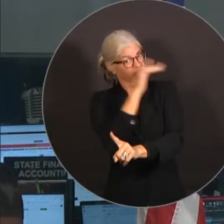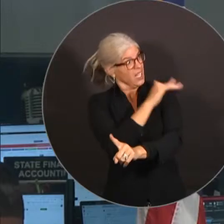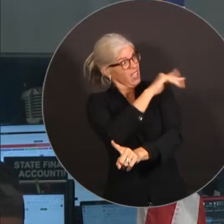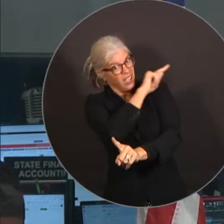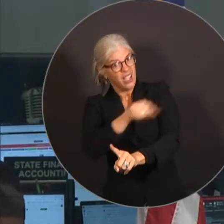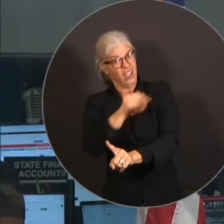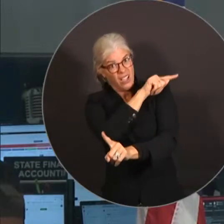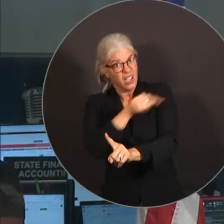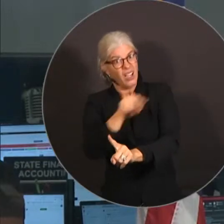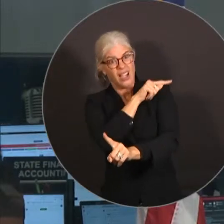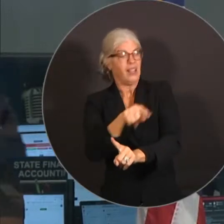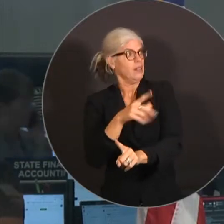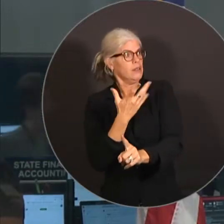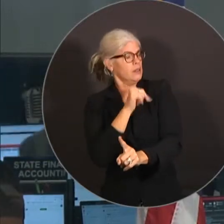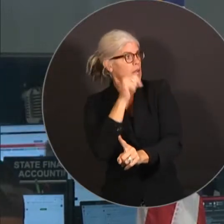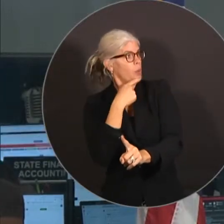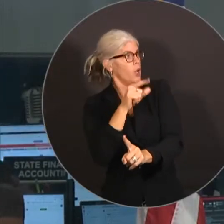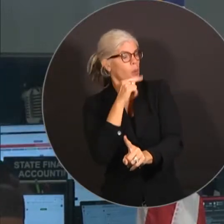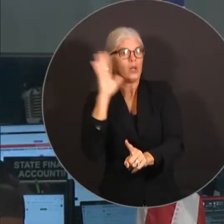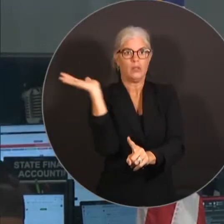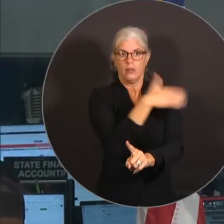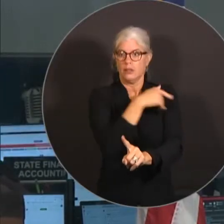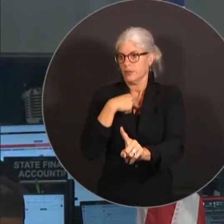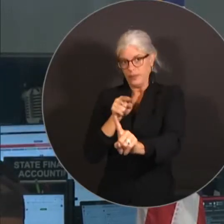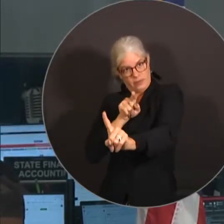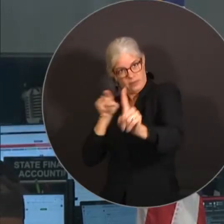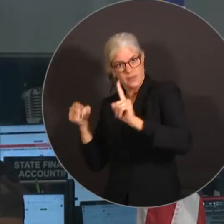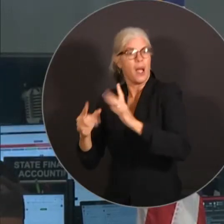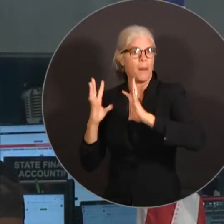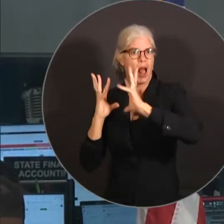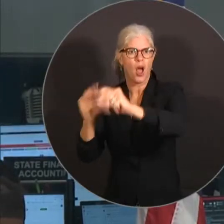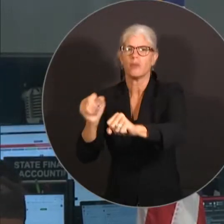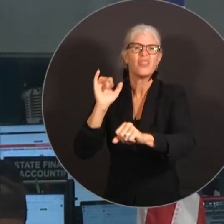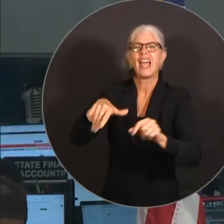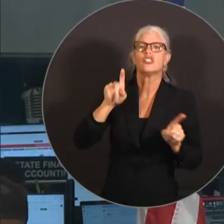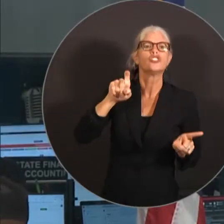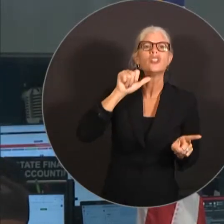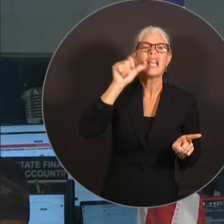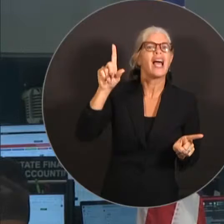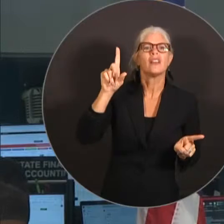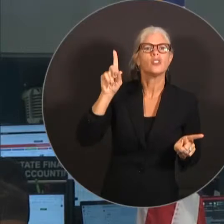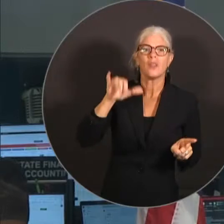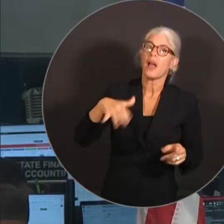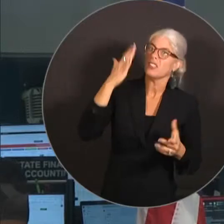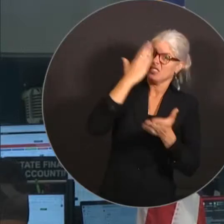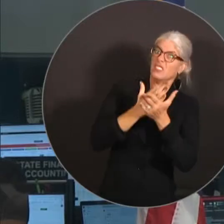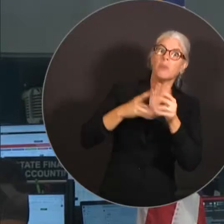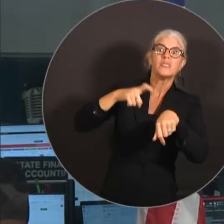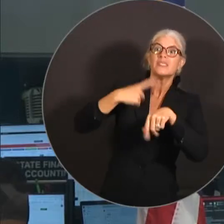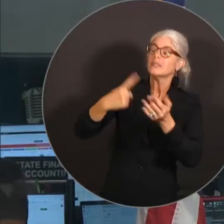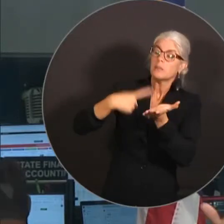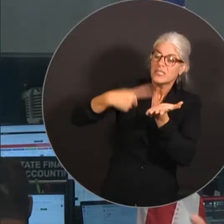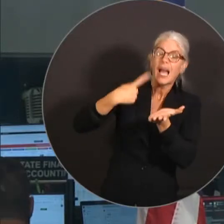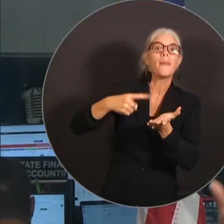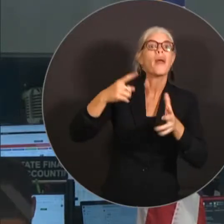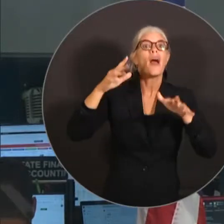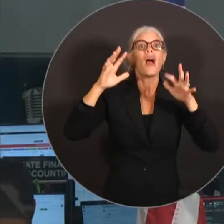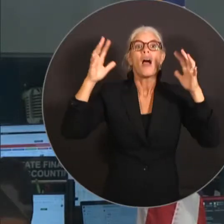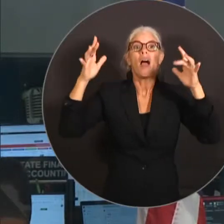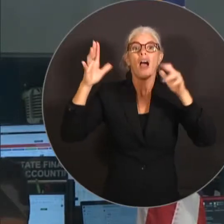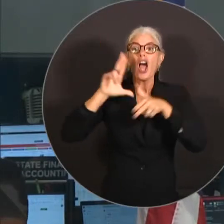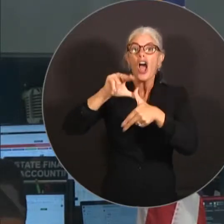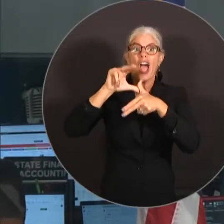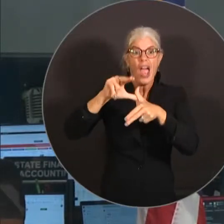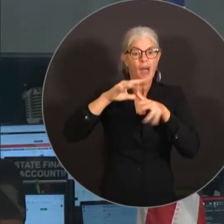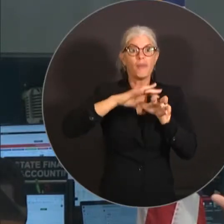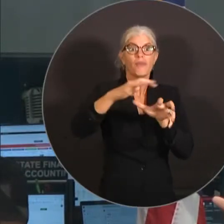didn't make economic sense for doing that. And a lot of the debris takes like 6 months to do, and that's just kind of been the standard. I think we showed by